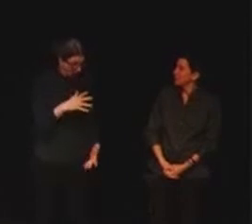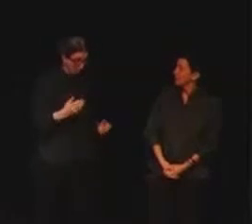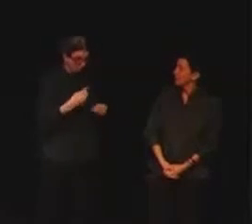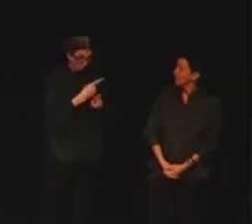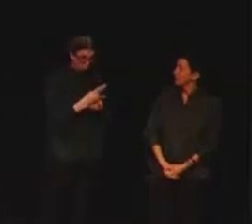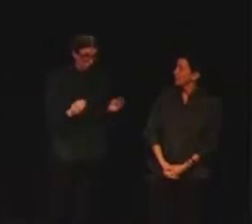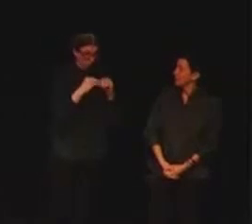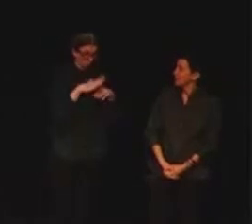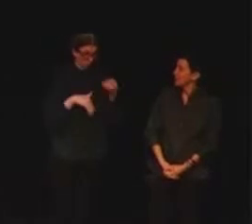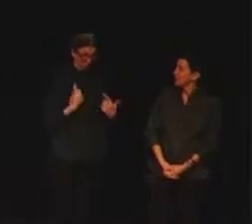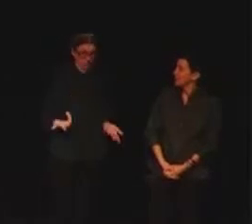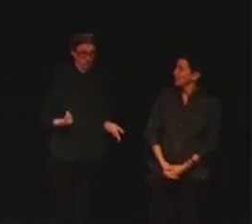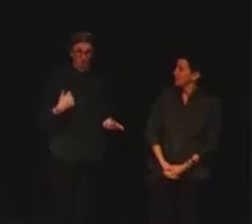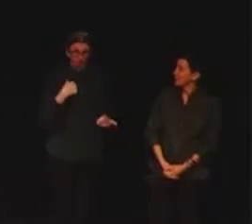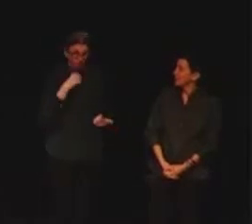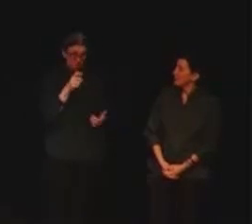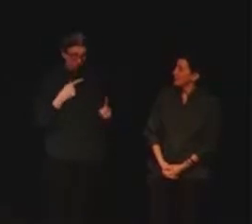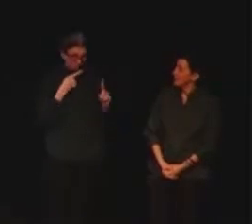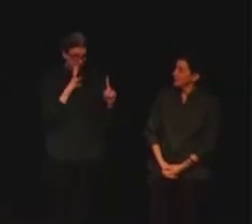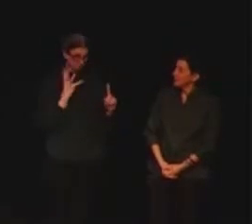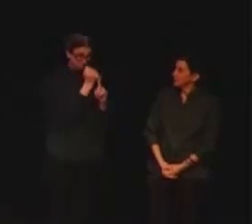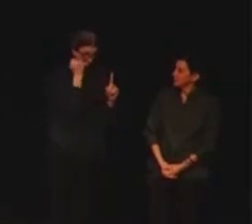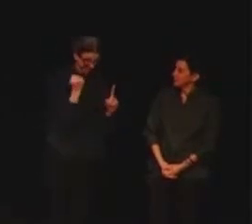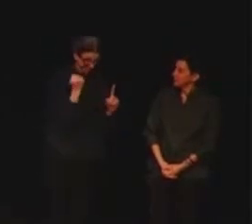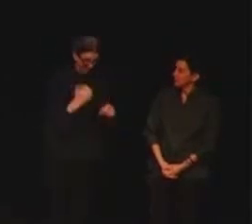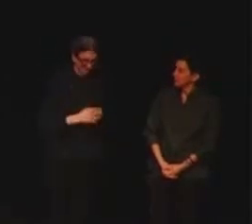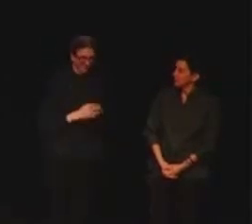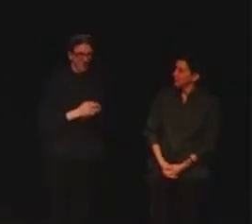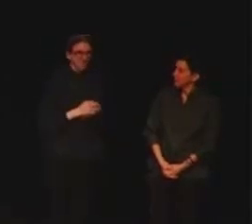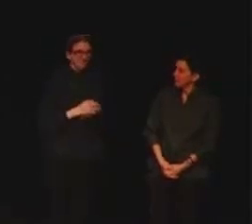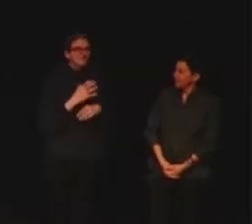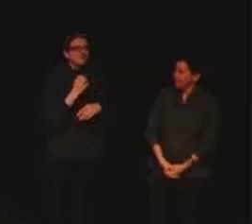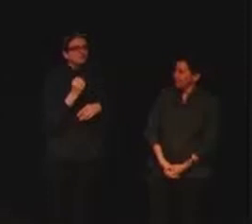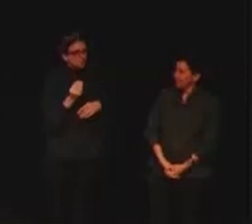It just occurred to me that I'm underachieving while on layover.